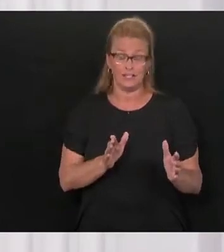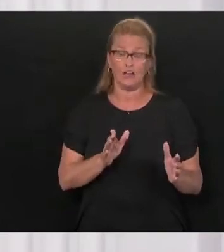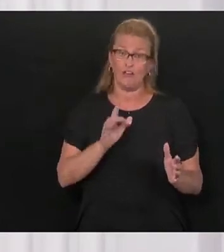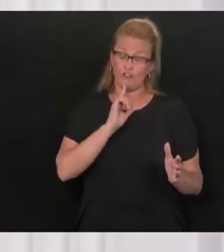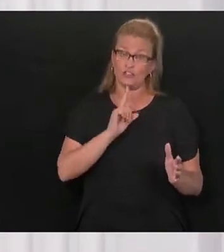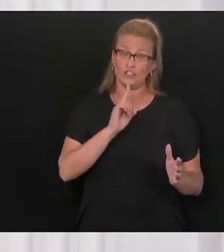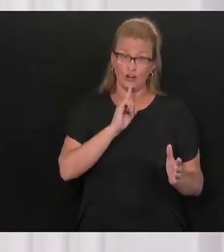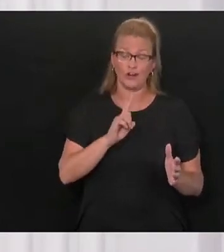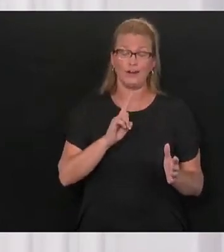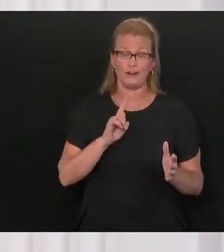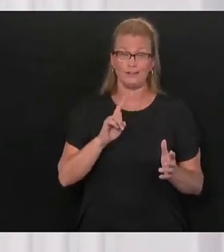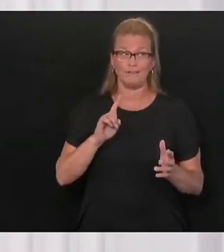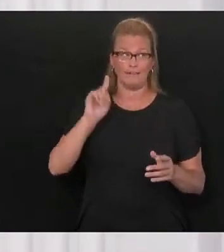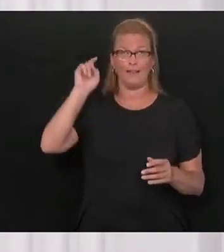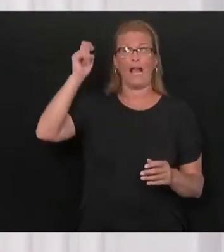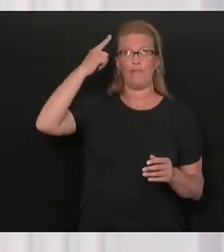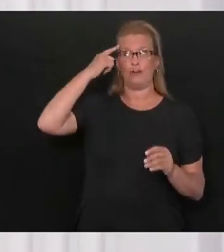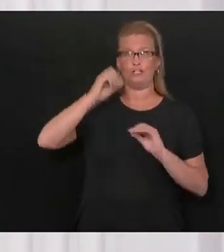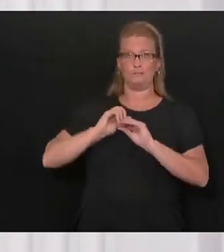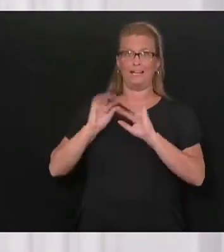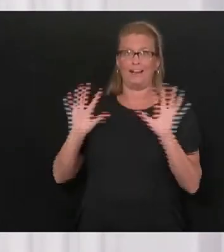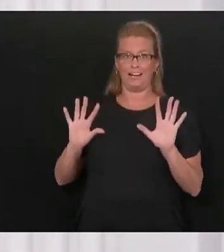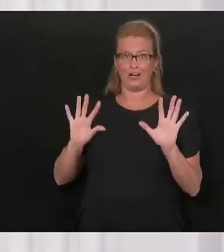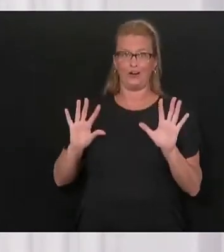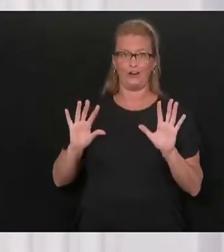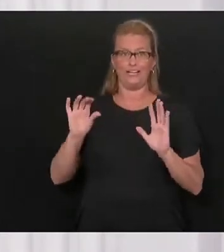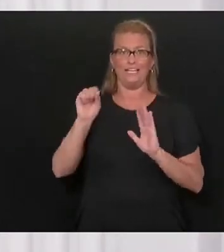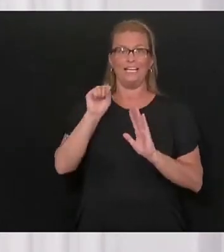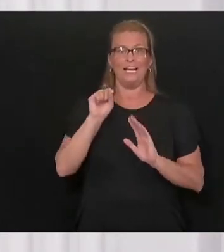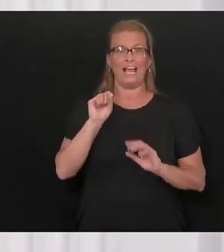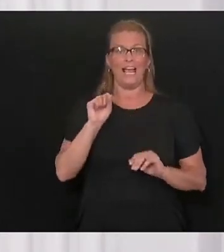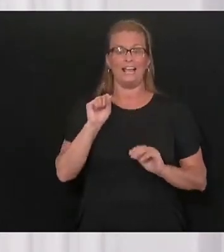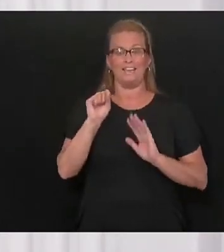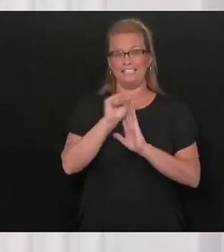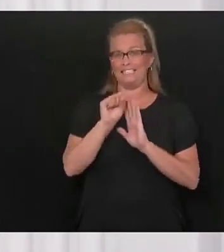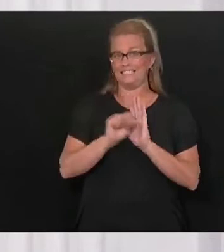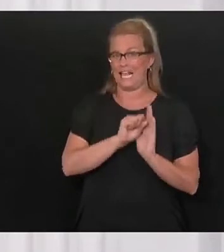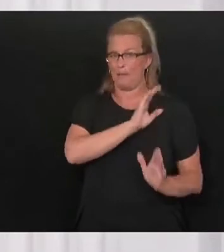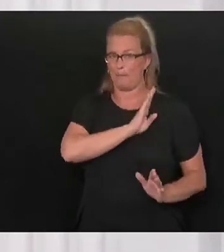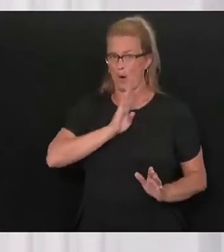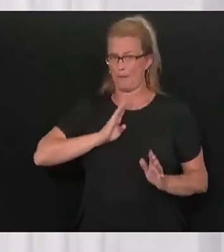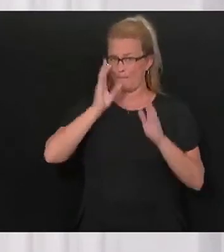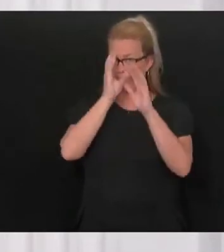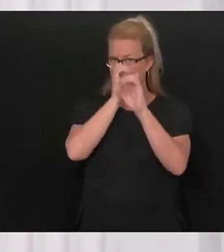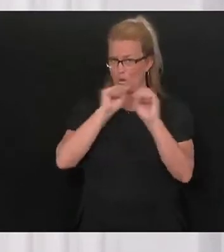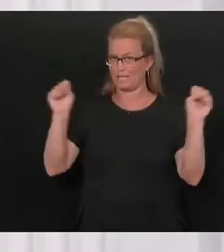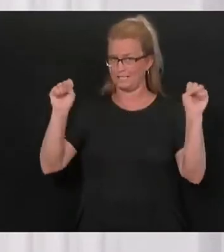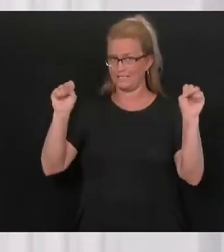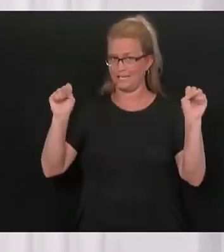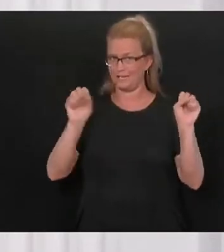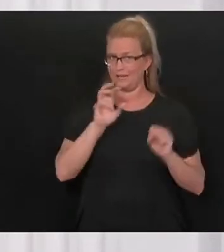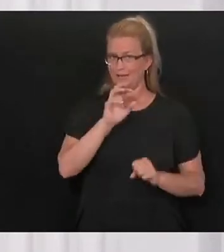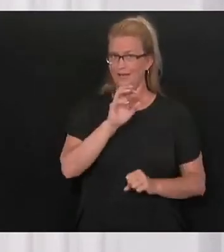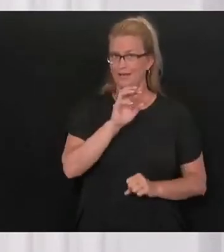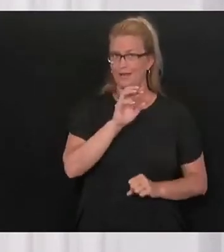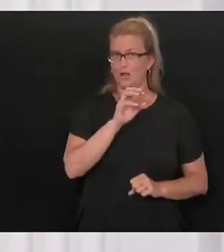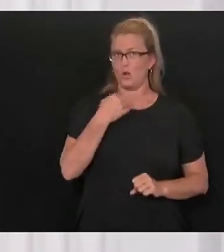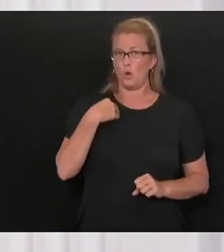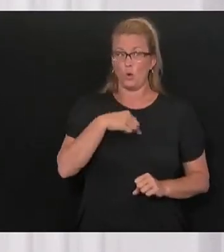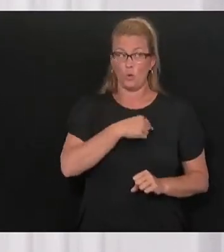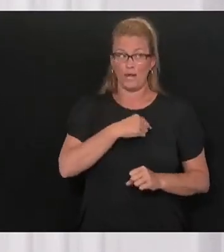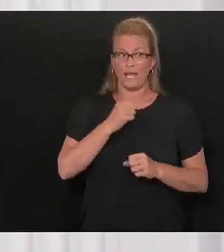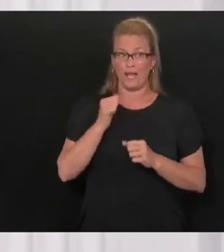very clear, as well as the State Board President Miller Hall. We encouraged each and every one of those counties to develop their plan based